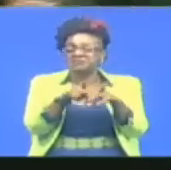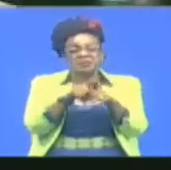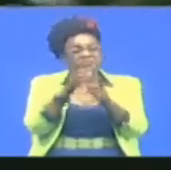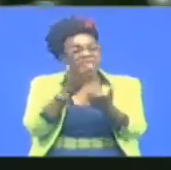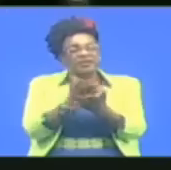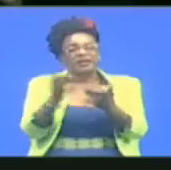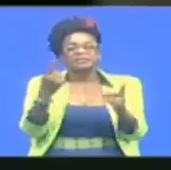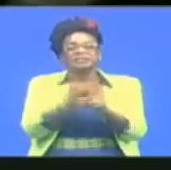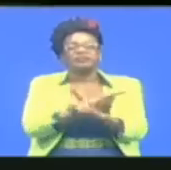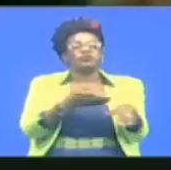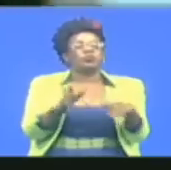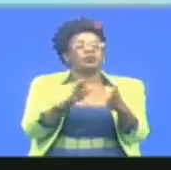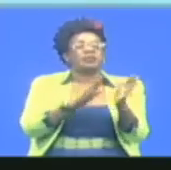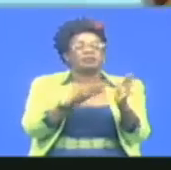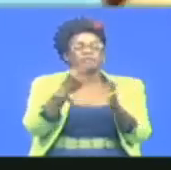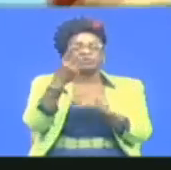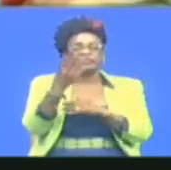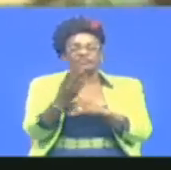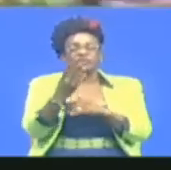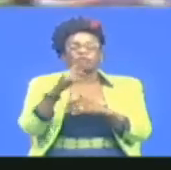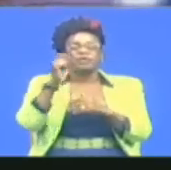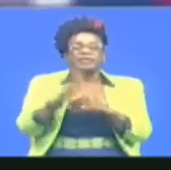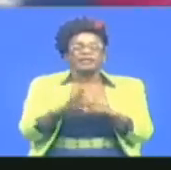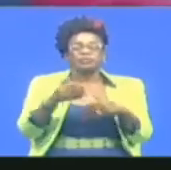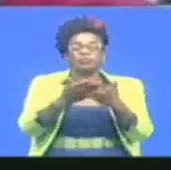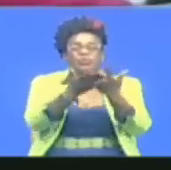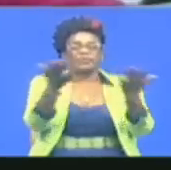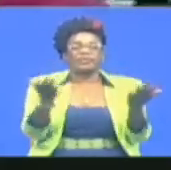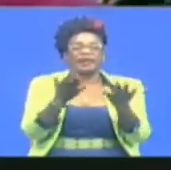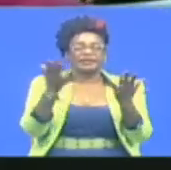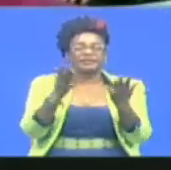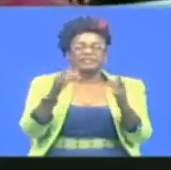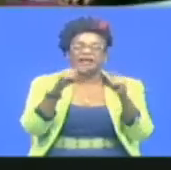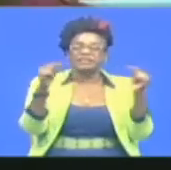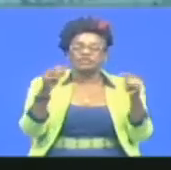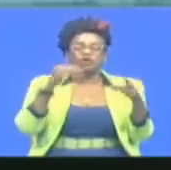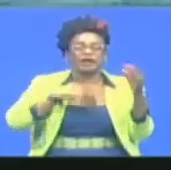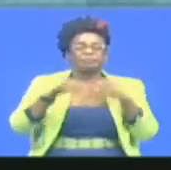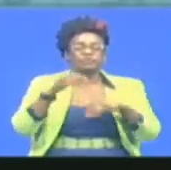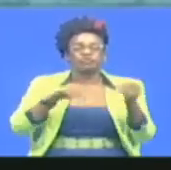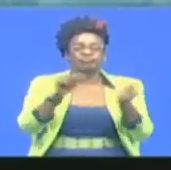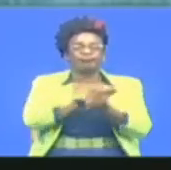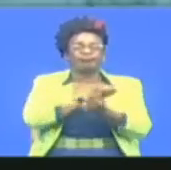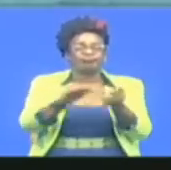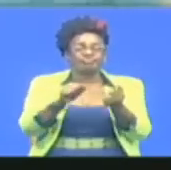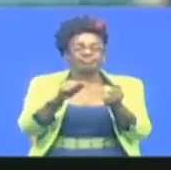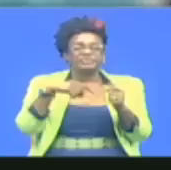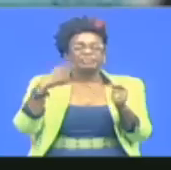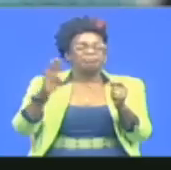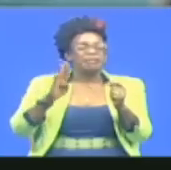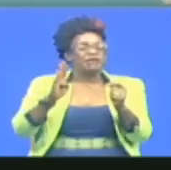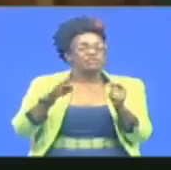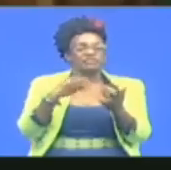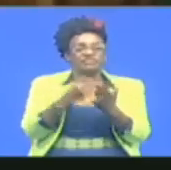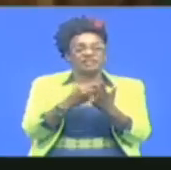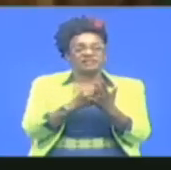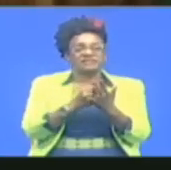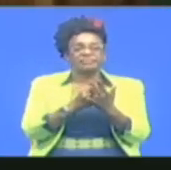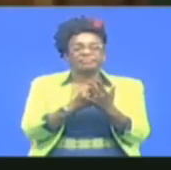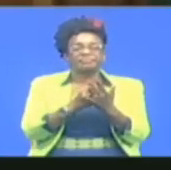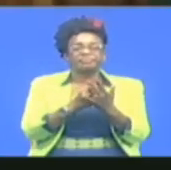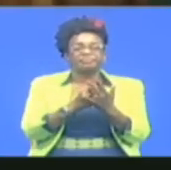Tuesday when 24 Kenyans were arraigned in the anti-corruption court for conspiring to defraud the state of hundreds of millions of shillings. We